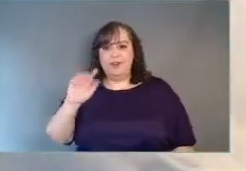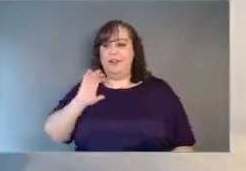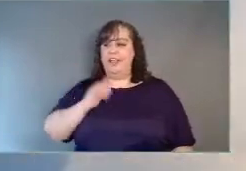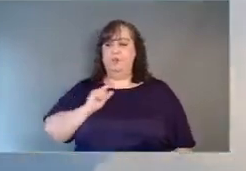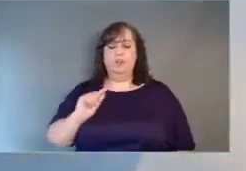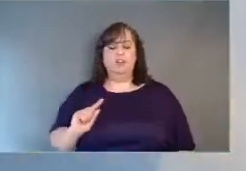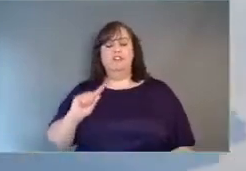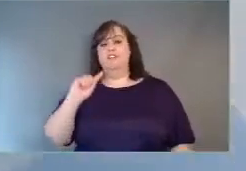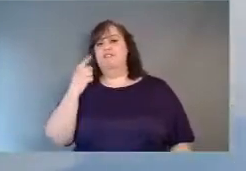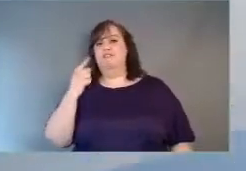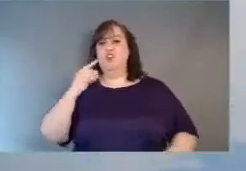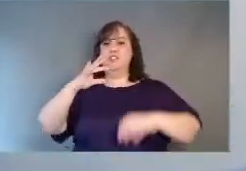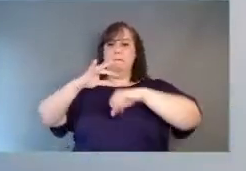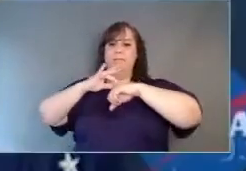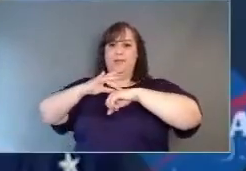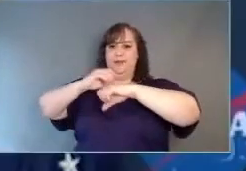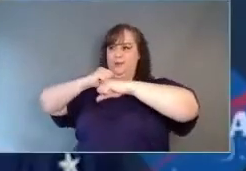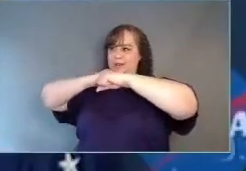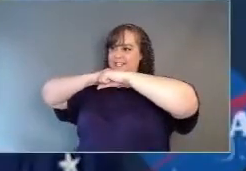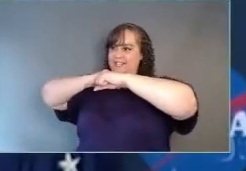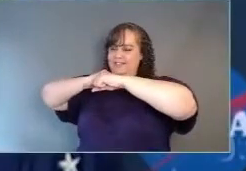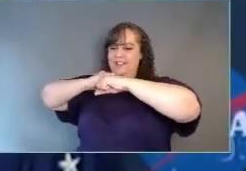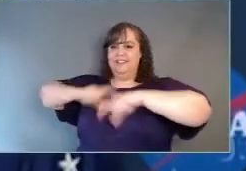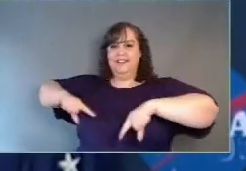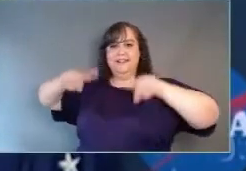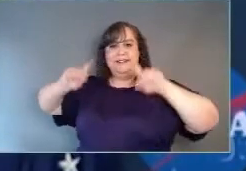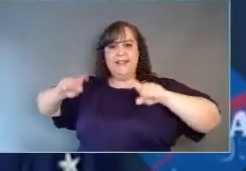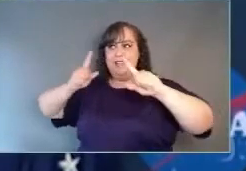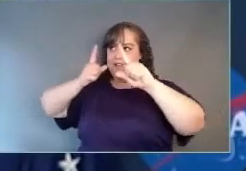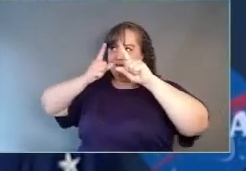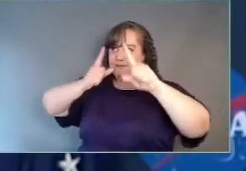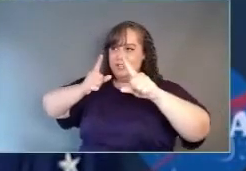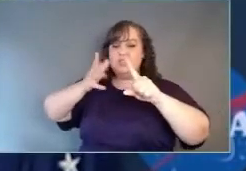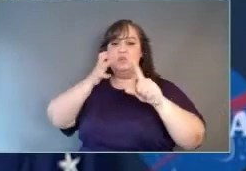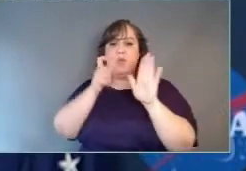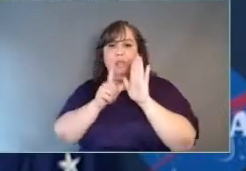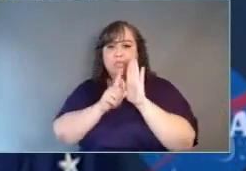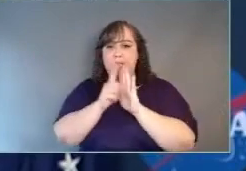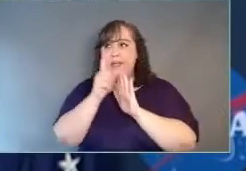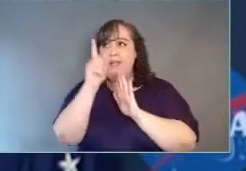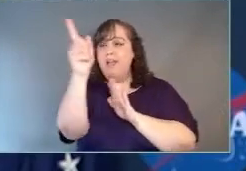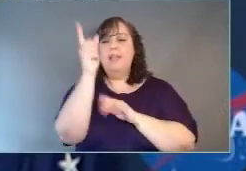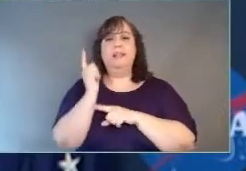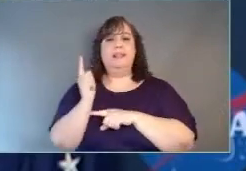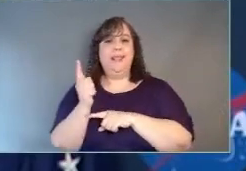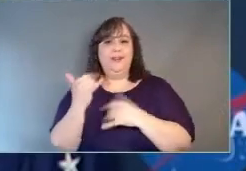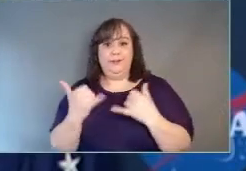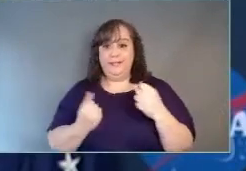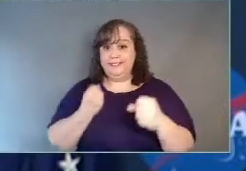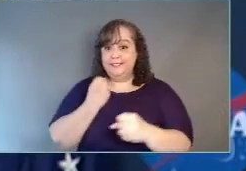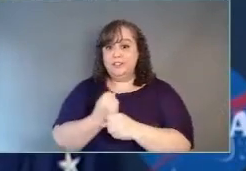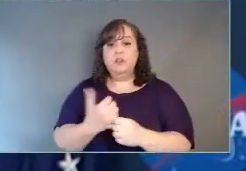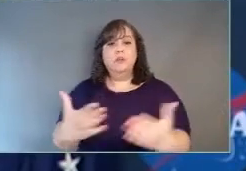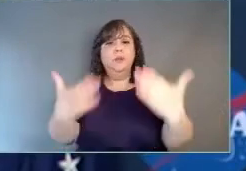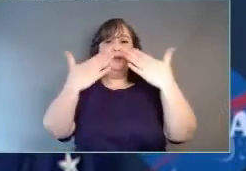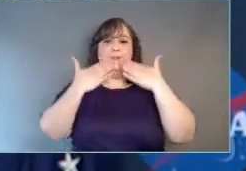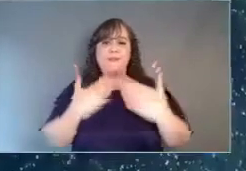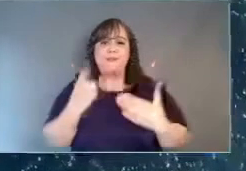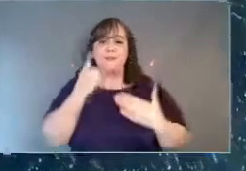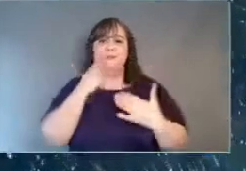that's going to go later this year. Thank you for watching today's episode of NASA Science